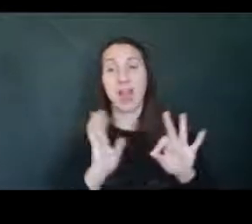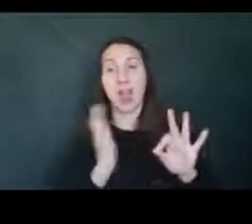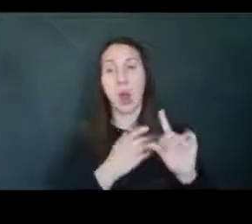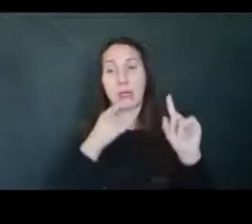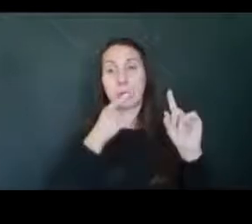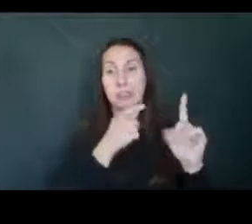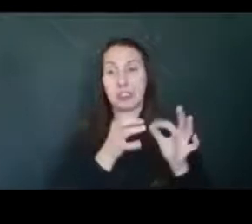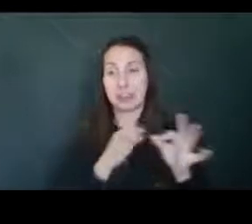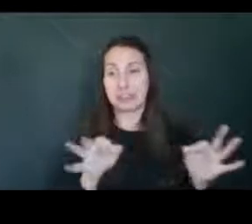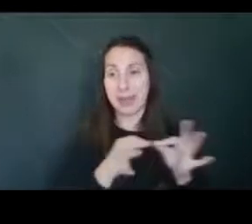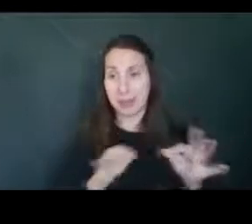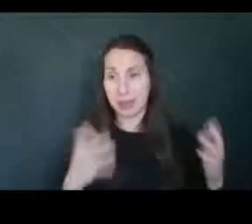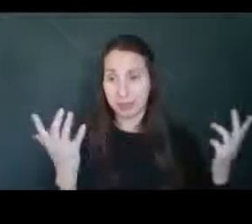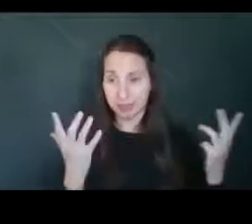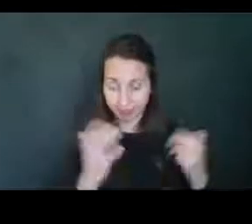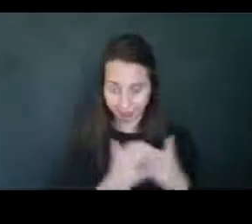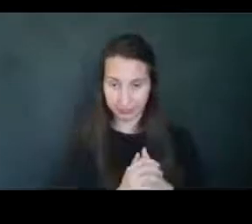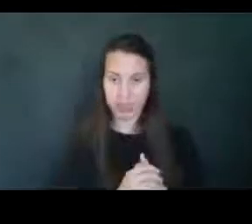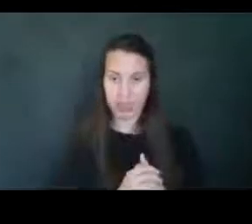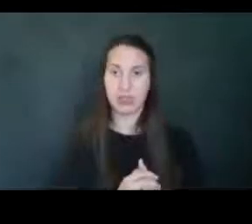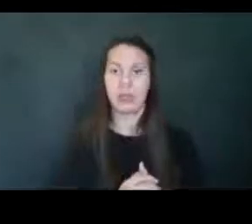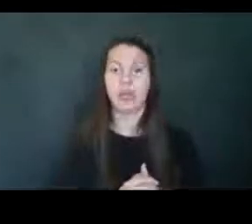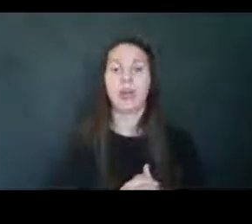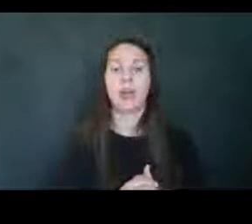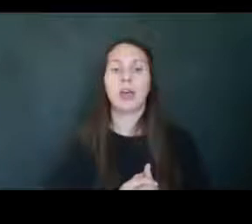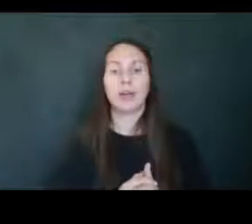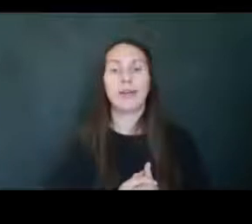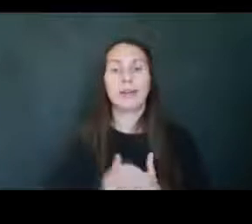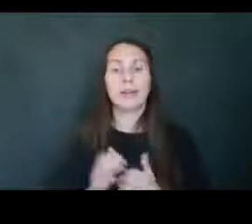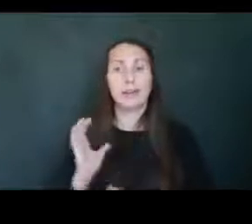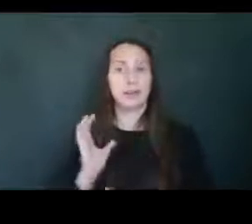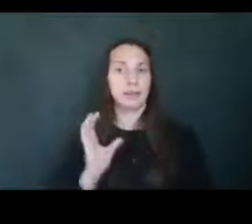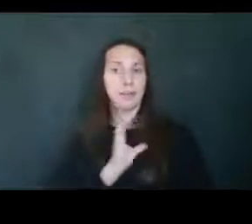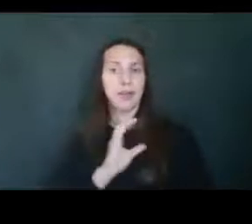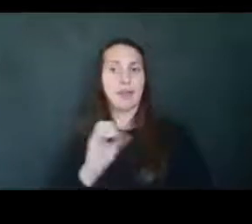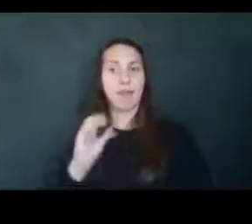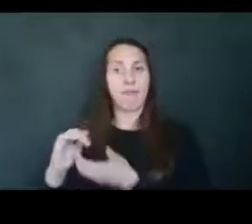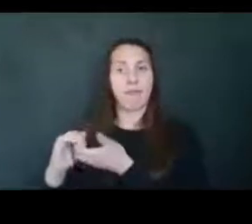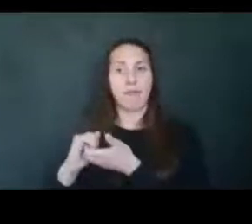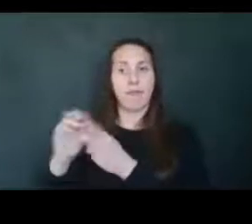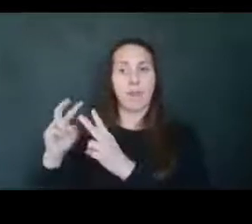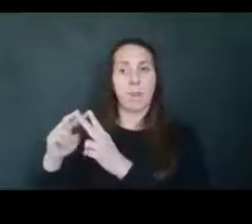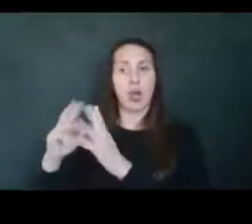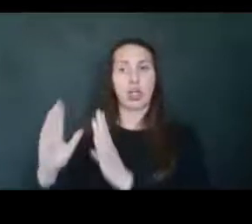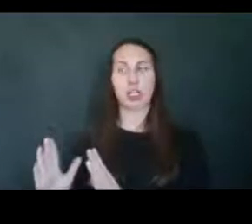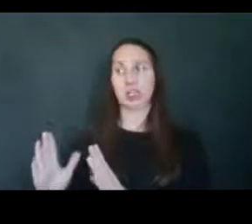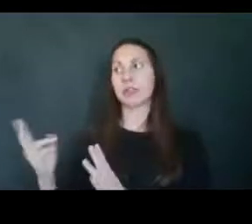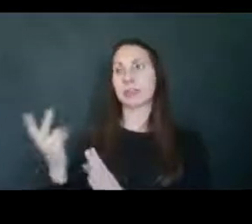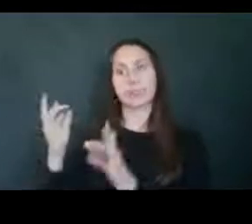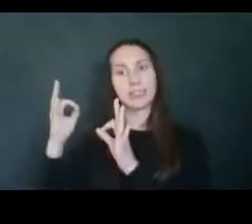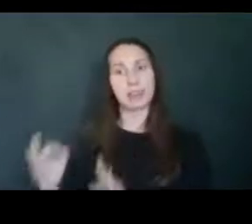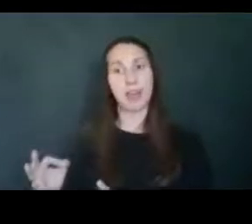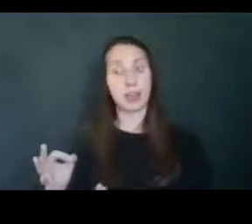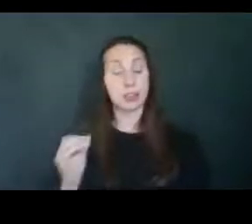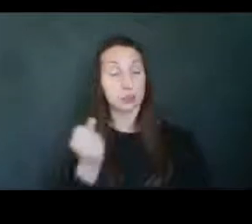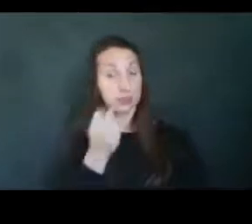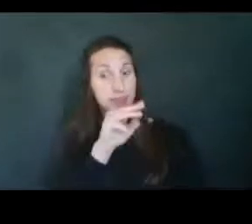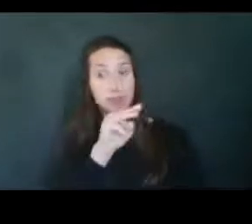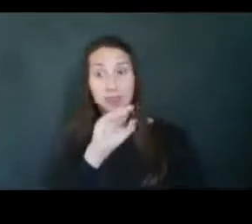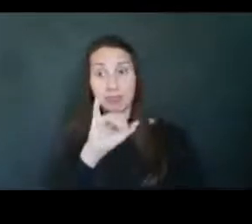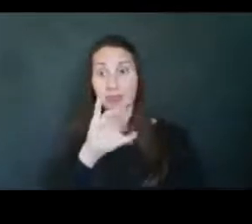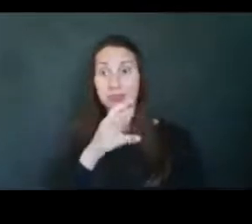populations were determined by the committee of partners. So even though Michelle and I came in representing the